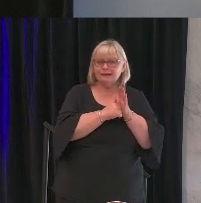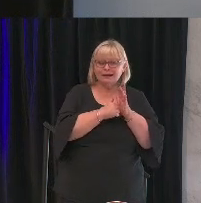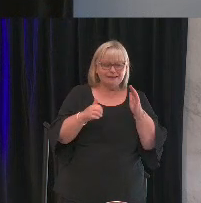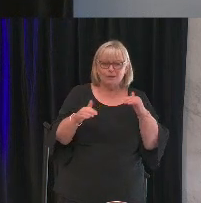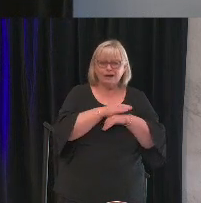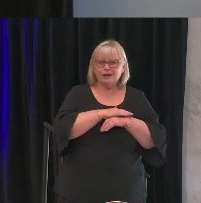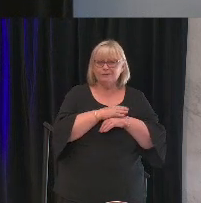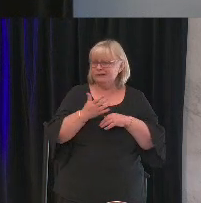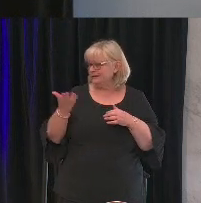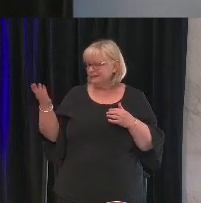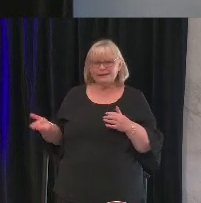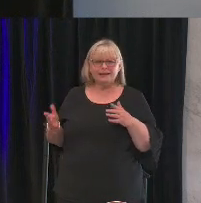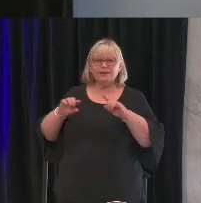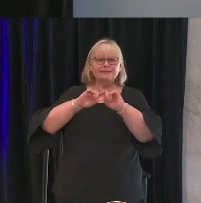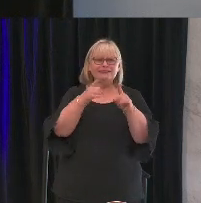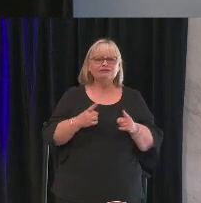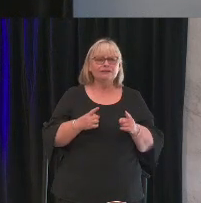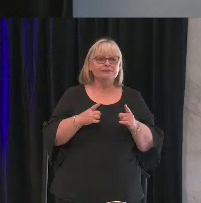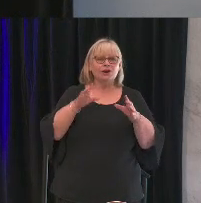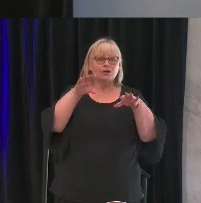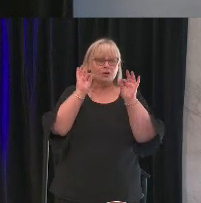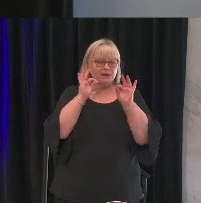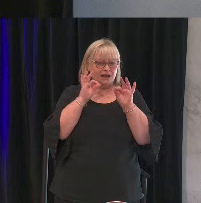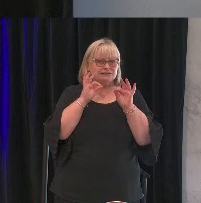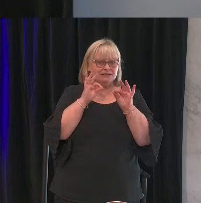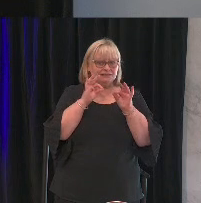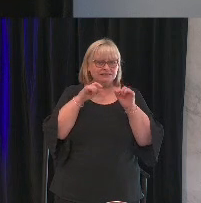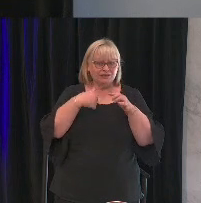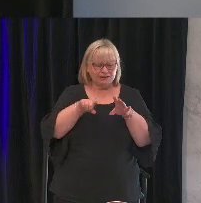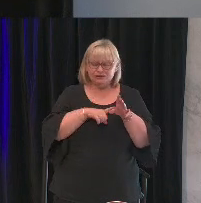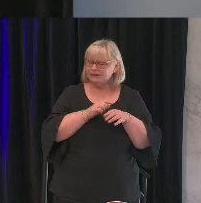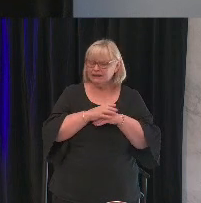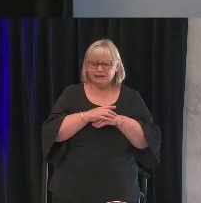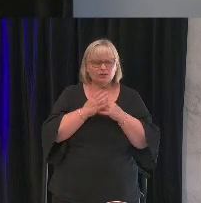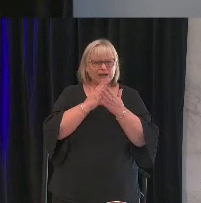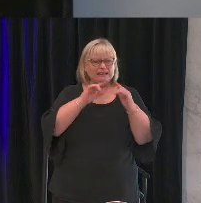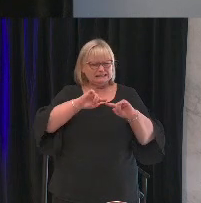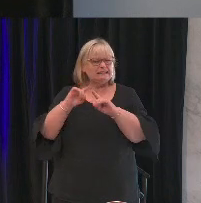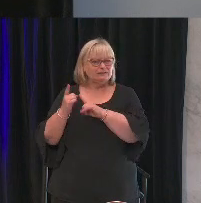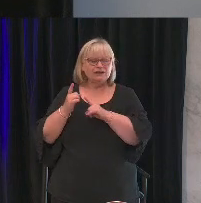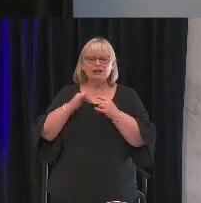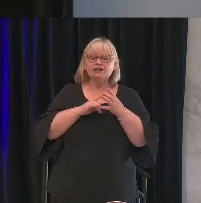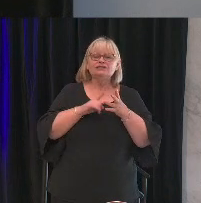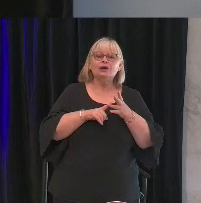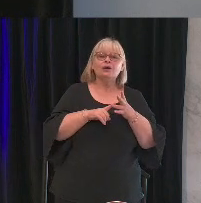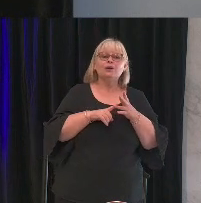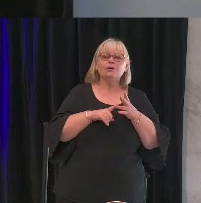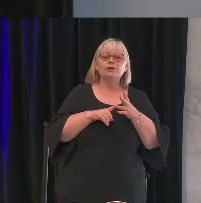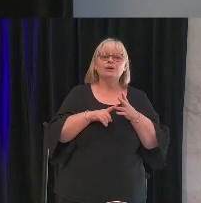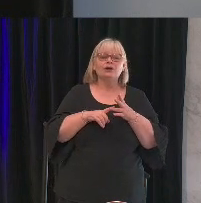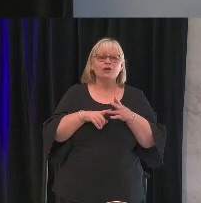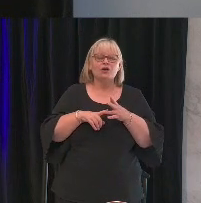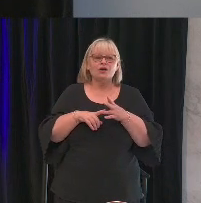covered in all of the works that have been nominated, and it is, I think, an insight into the enormous world